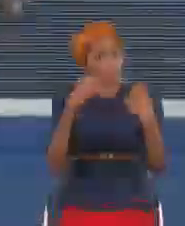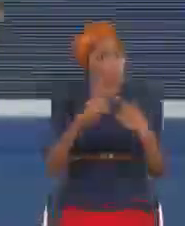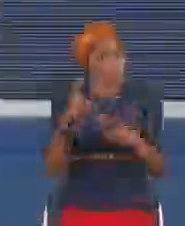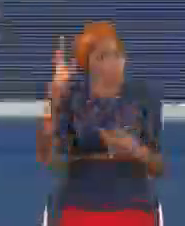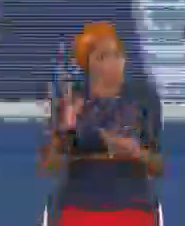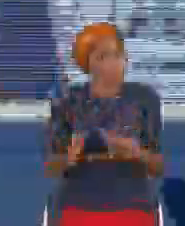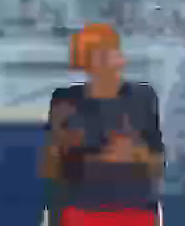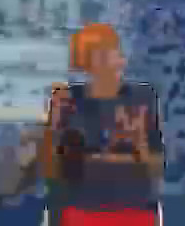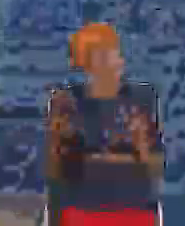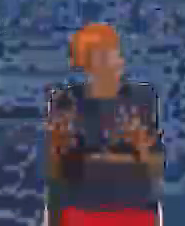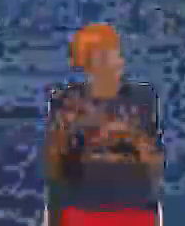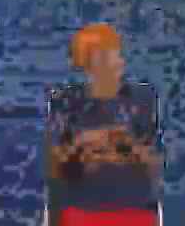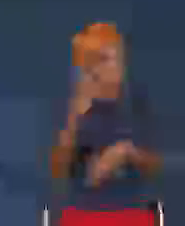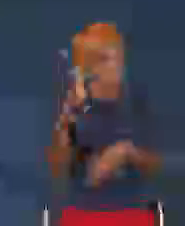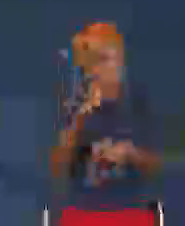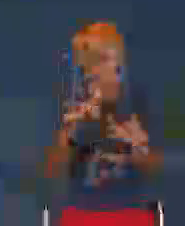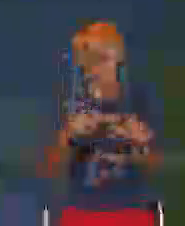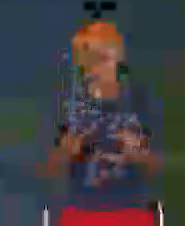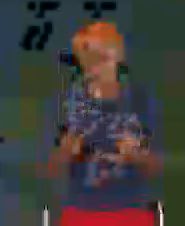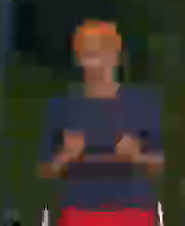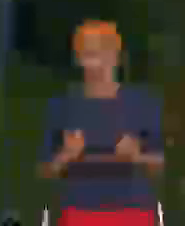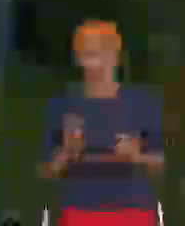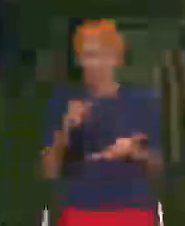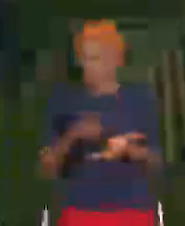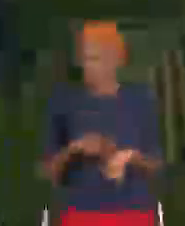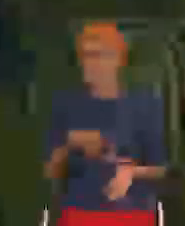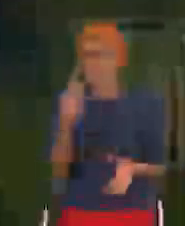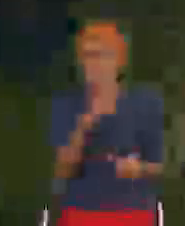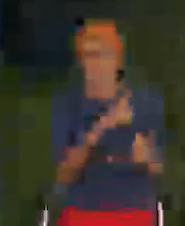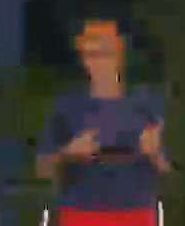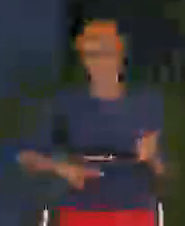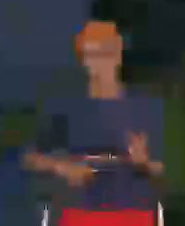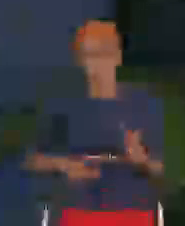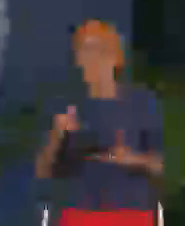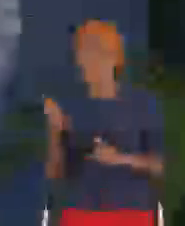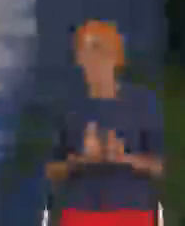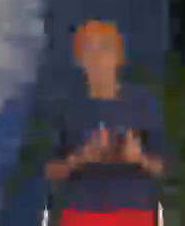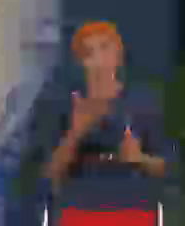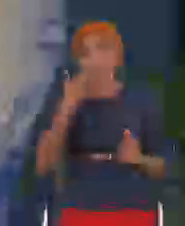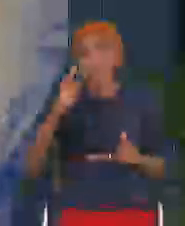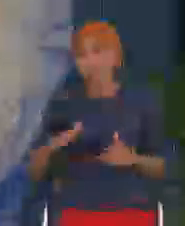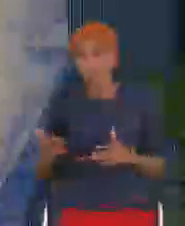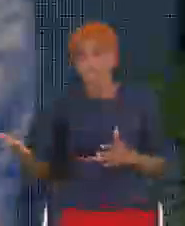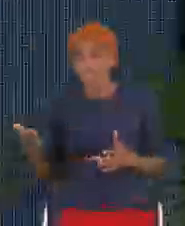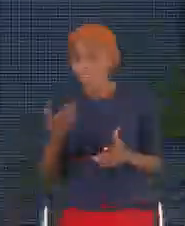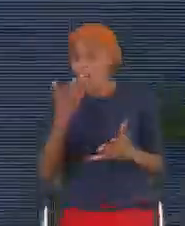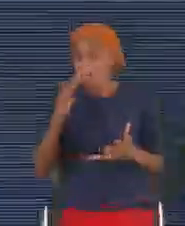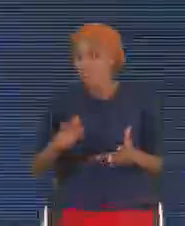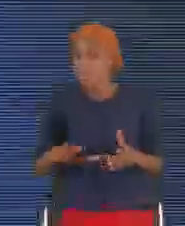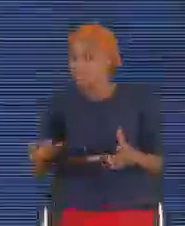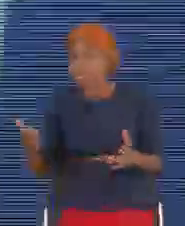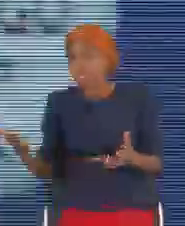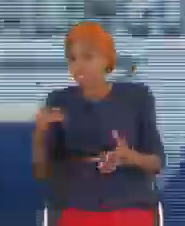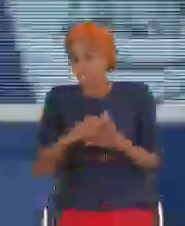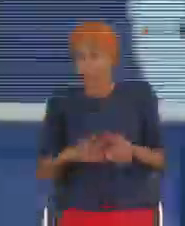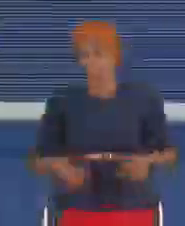in faith tonight will be healed. Thus says the Lord, every bad thing, every evil thing in your